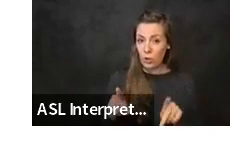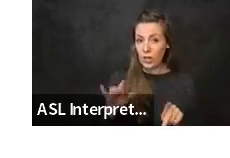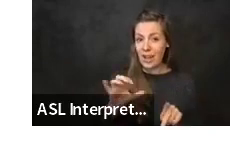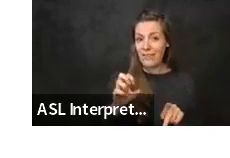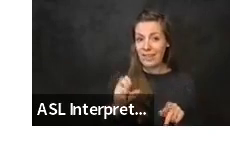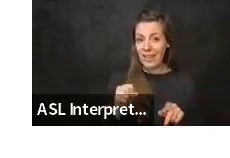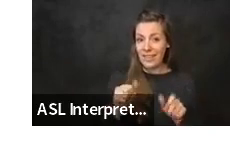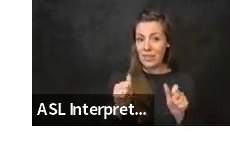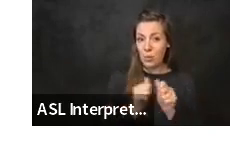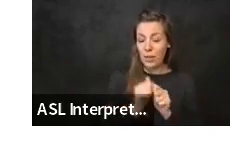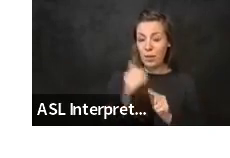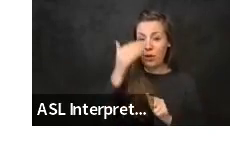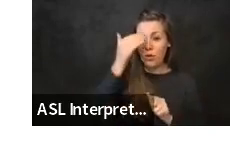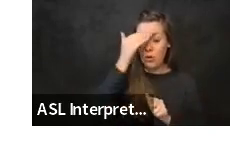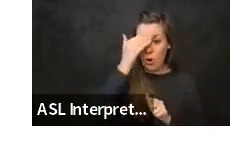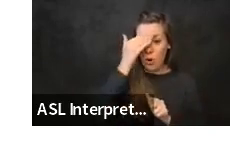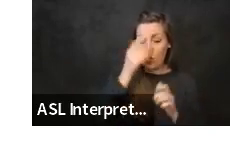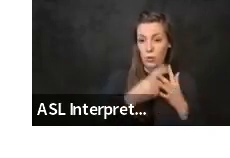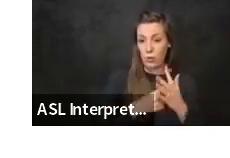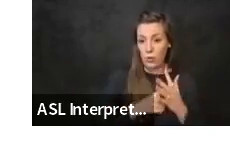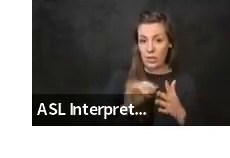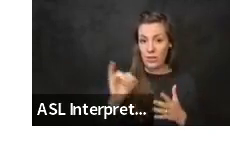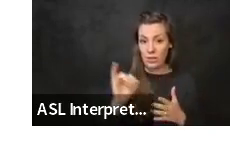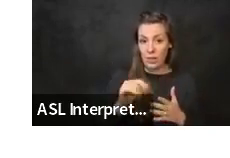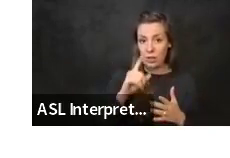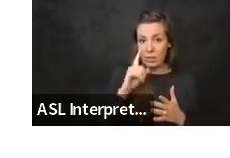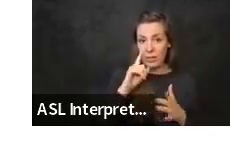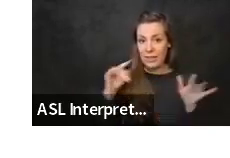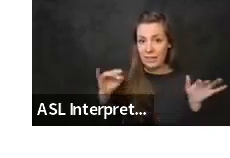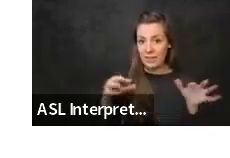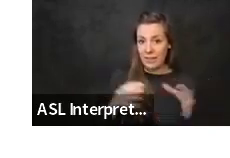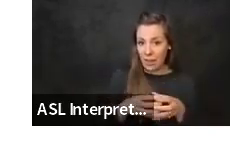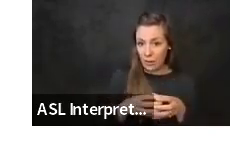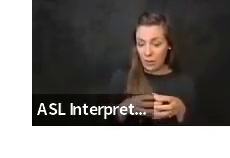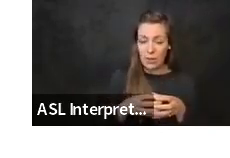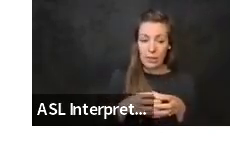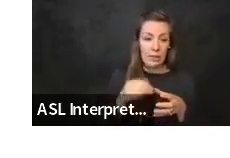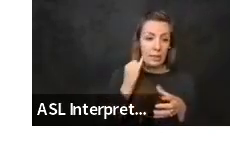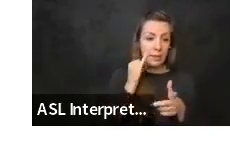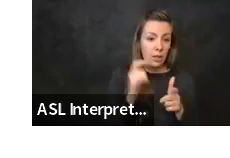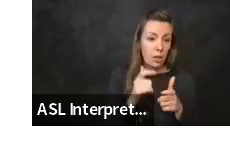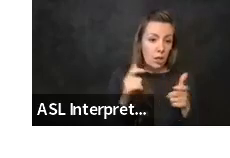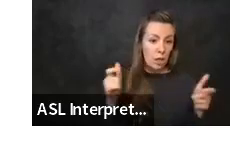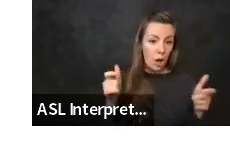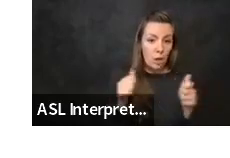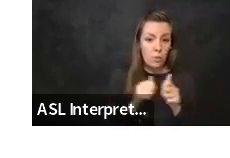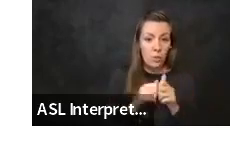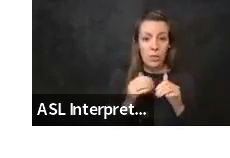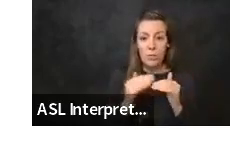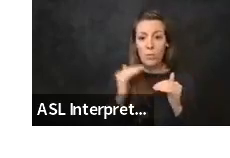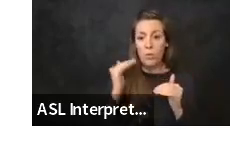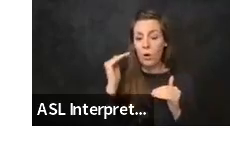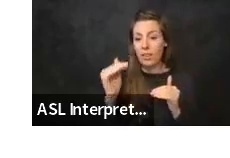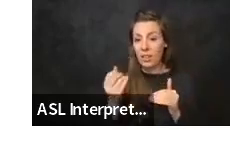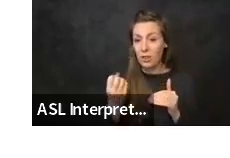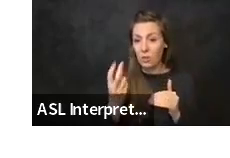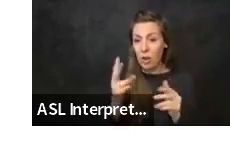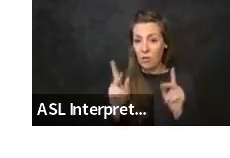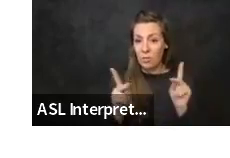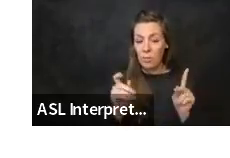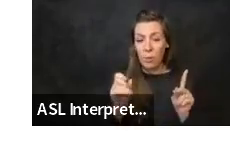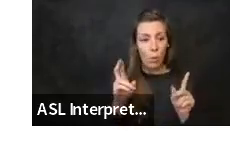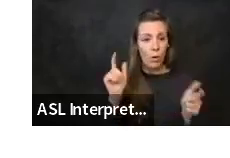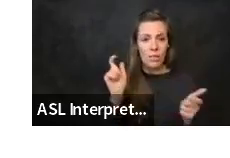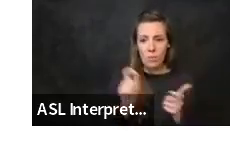with known source of infection that are due to gatherings, whether those are large gatherings with more than 12 individuals or small